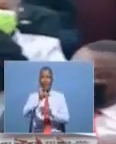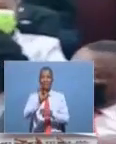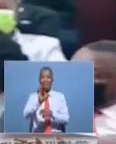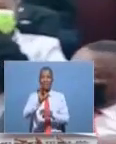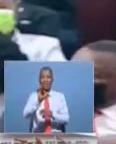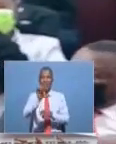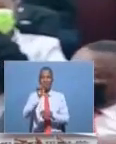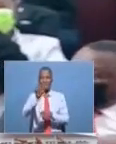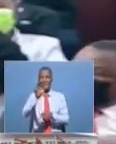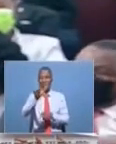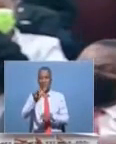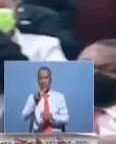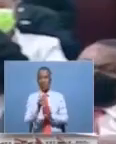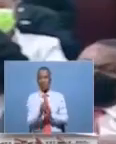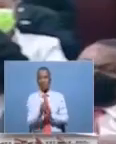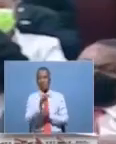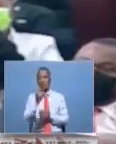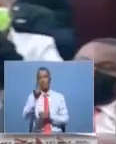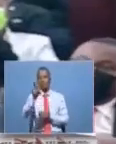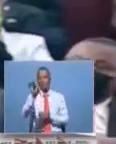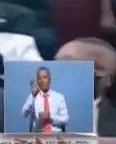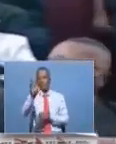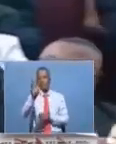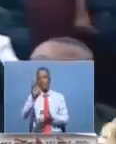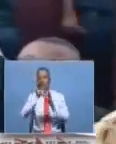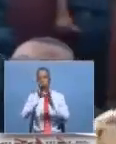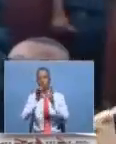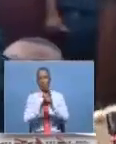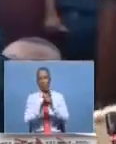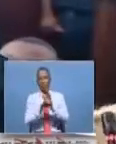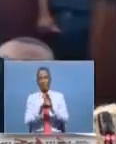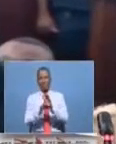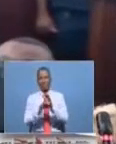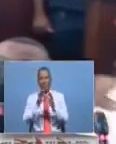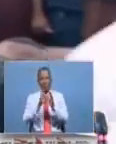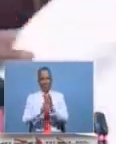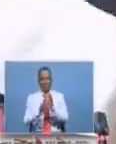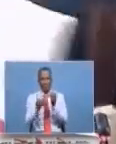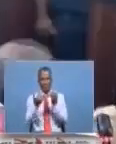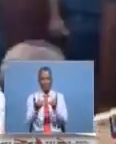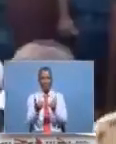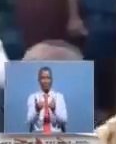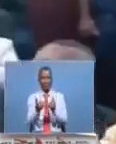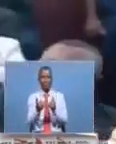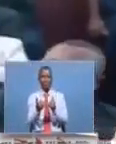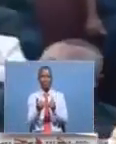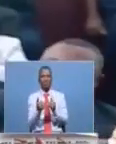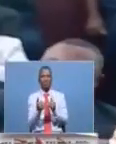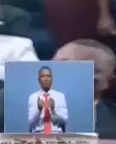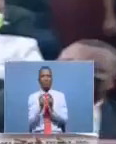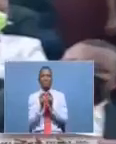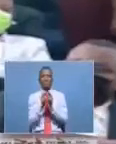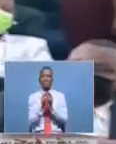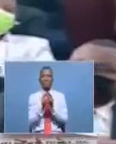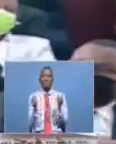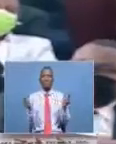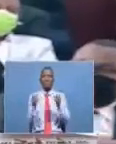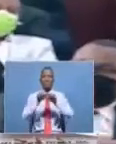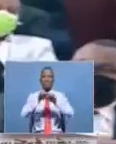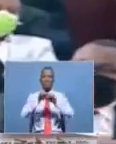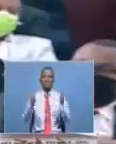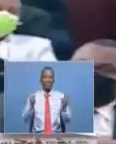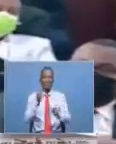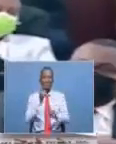296 of the Constitution and has occasioned a grave miscarriage of justice.